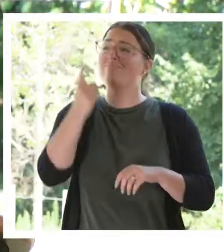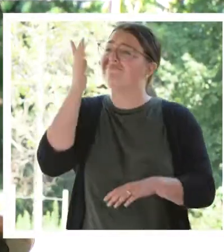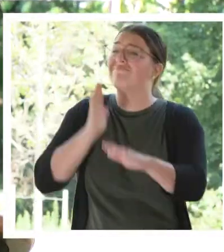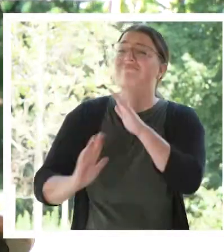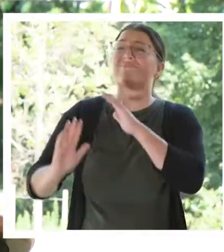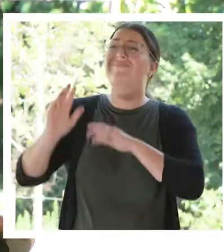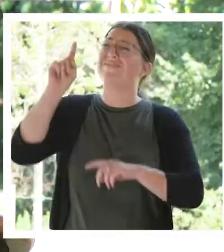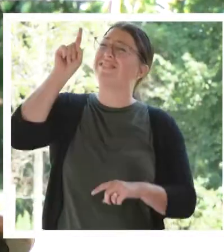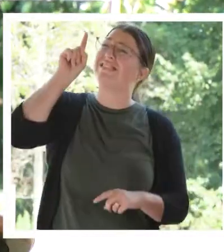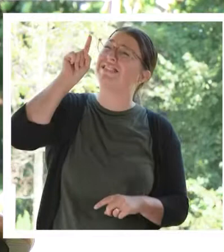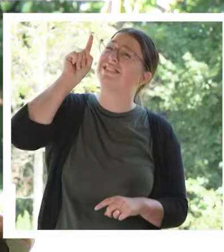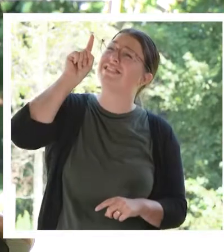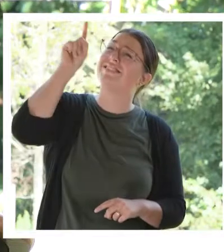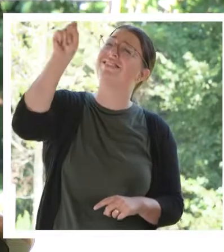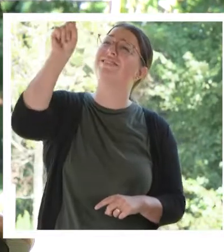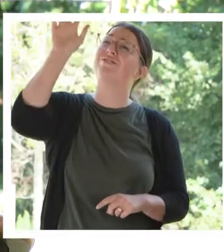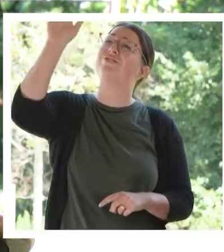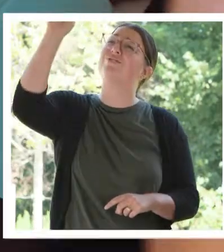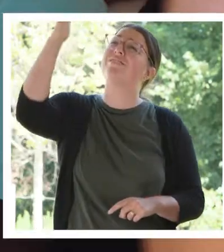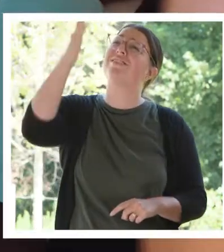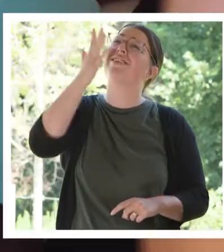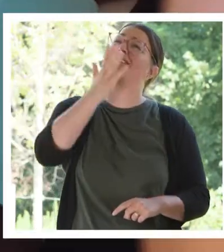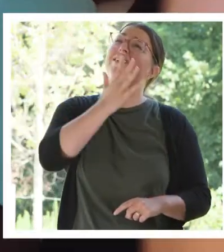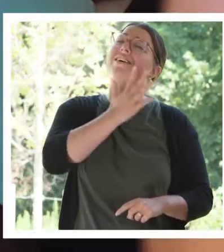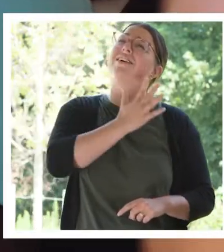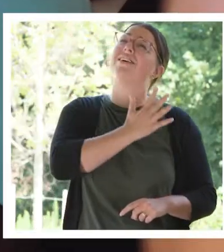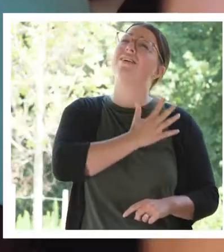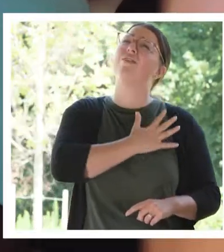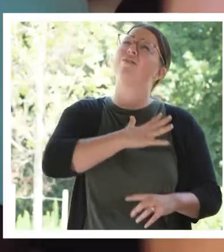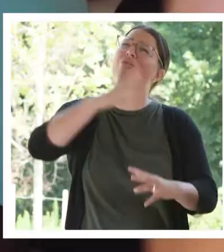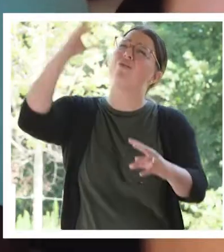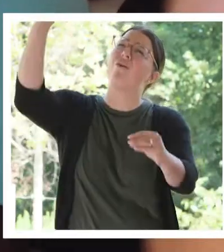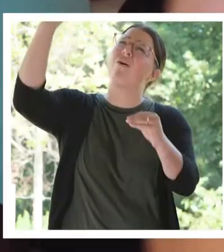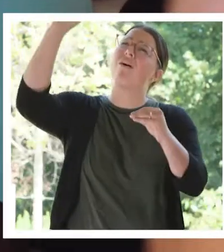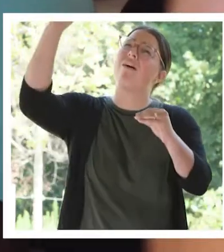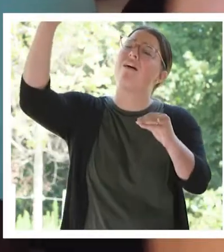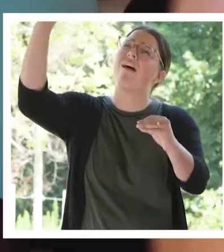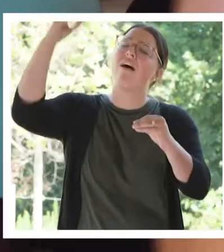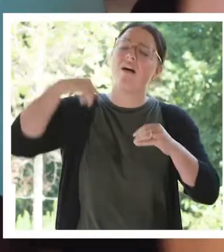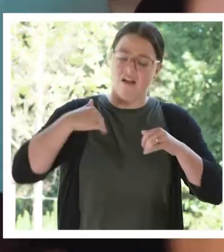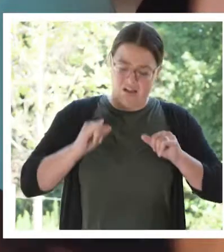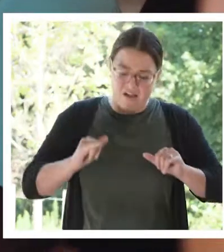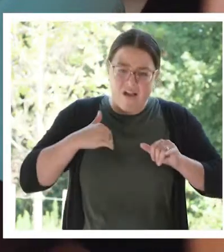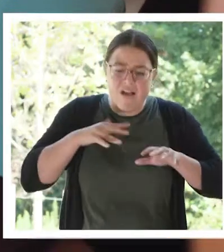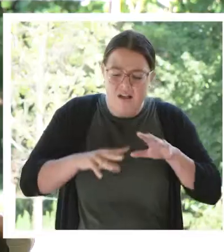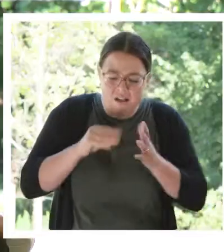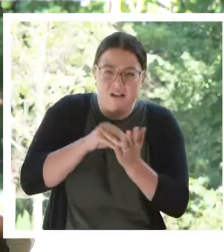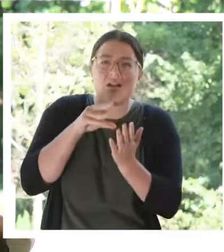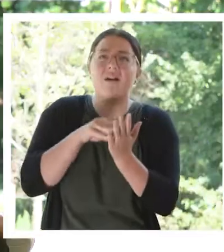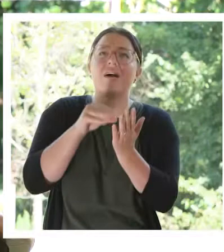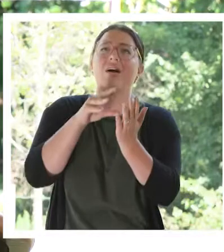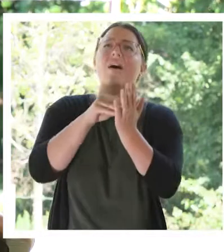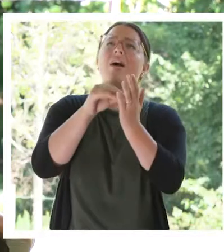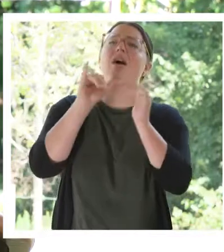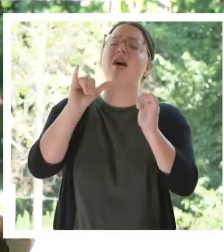'Twas grace that taught